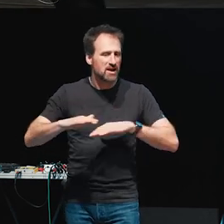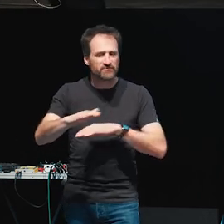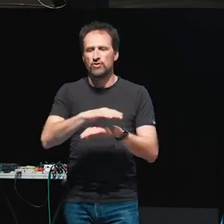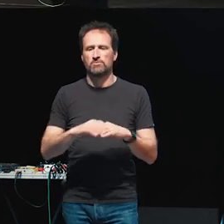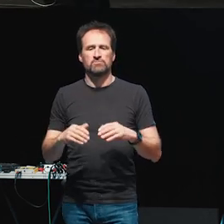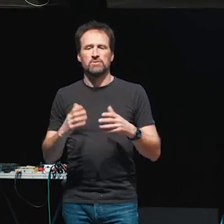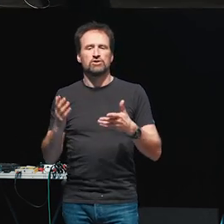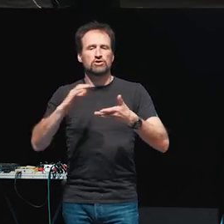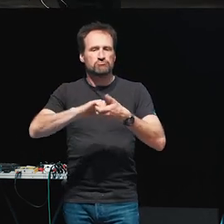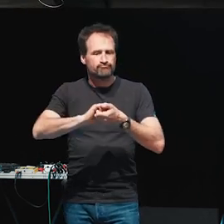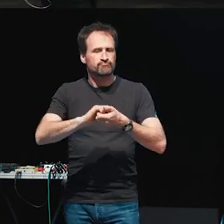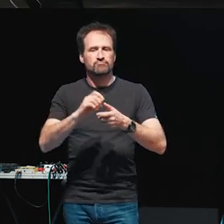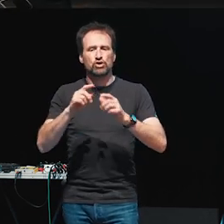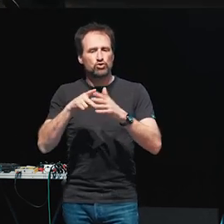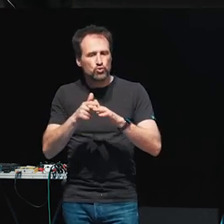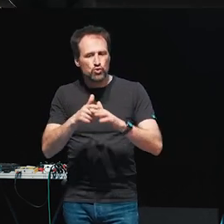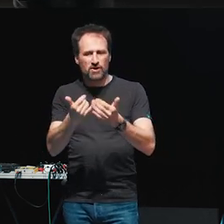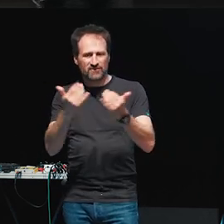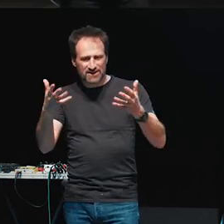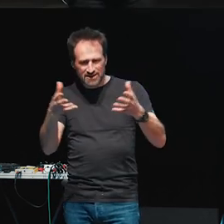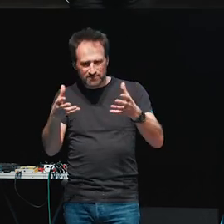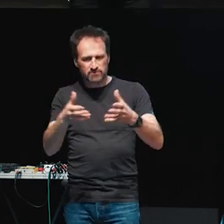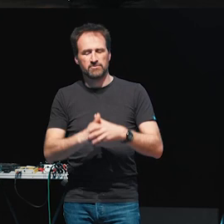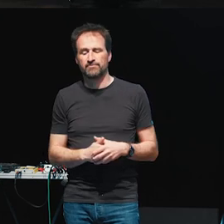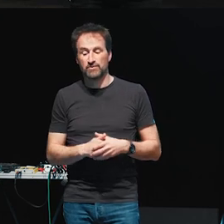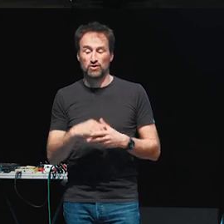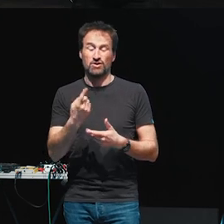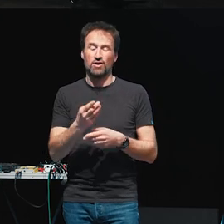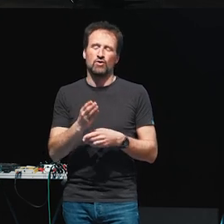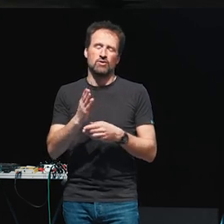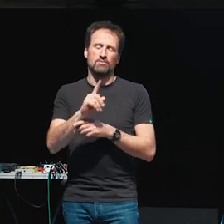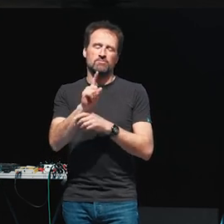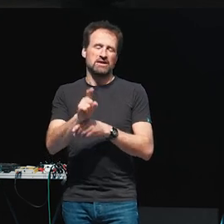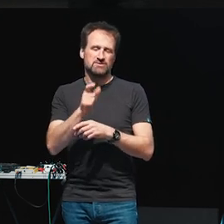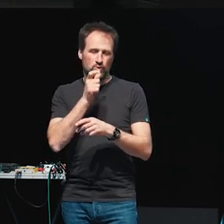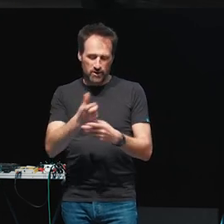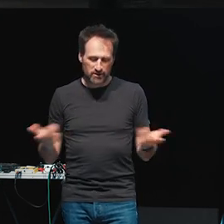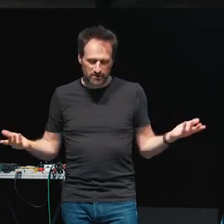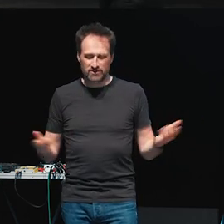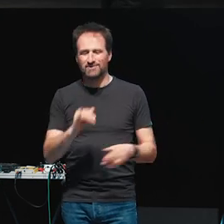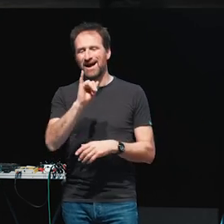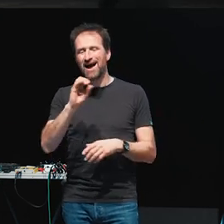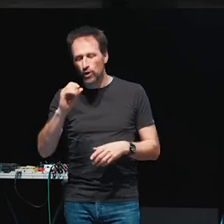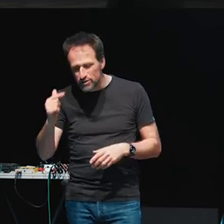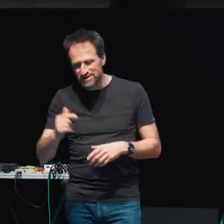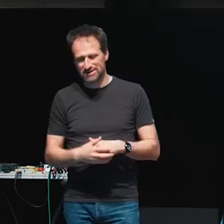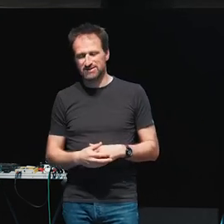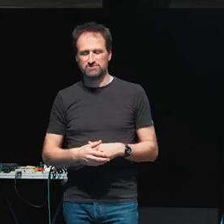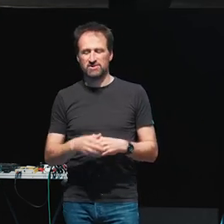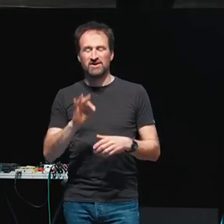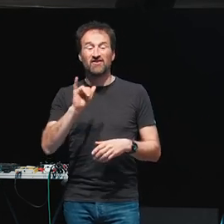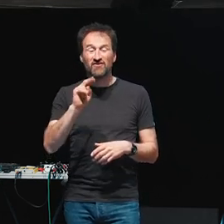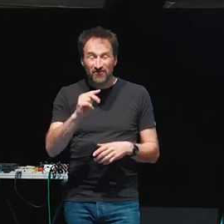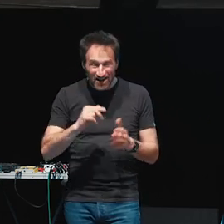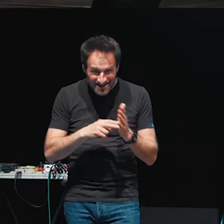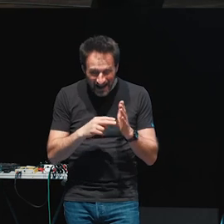tools. And then also the buzzwords like IoT and fintech, like real-time stockbrokers, admin